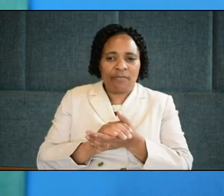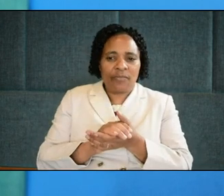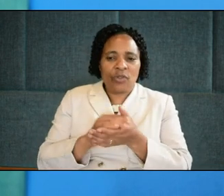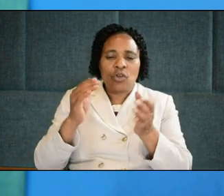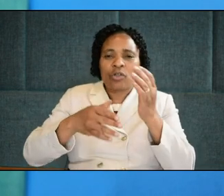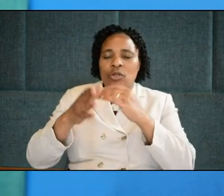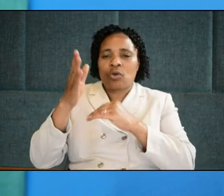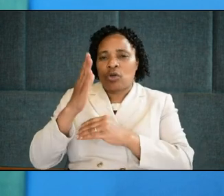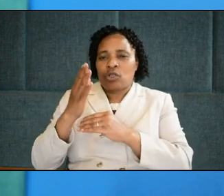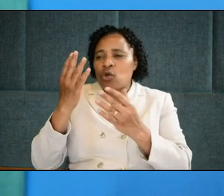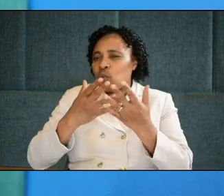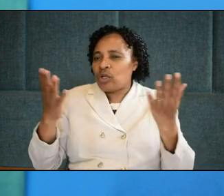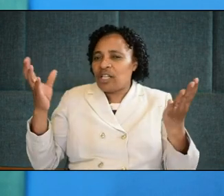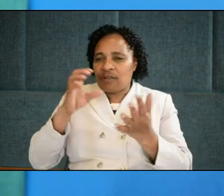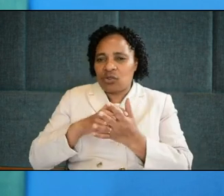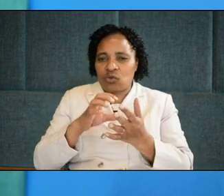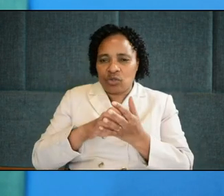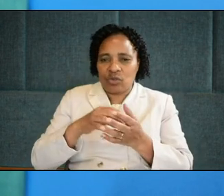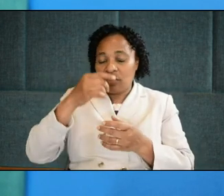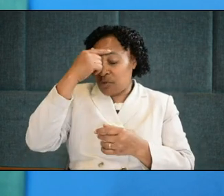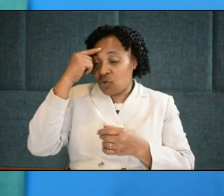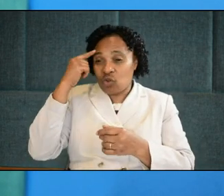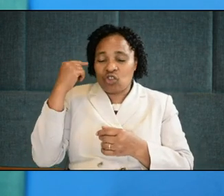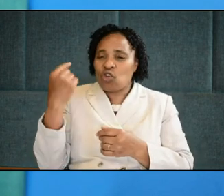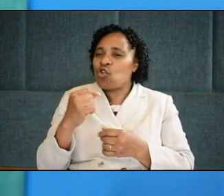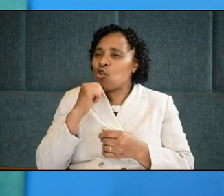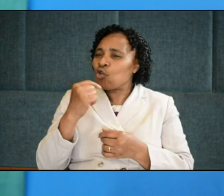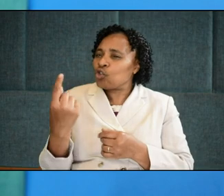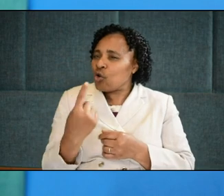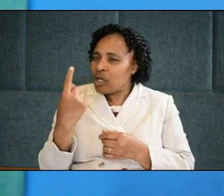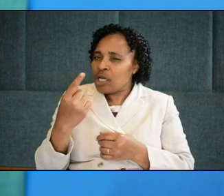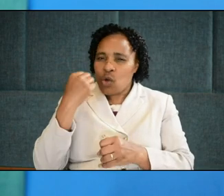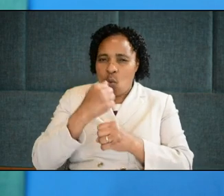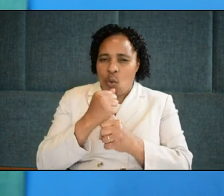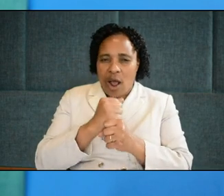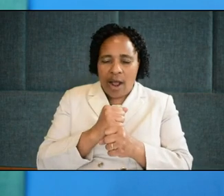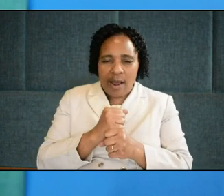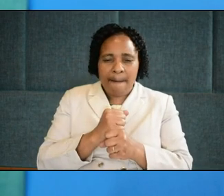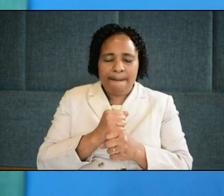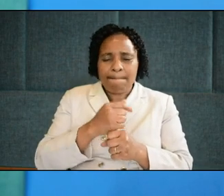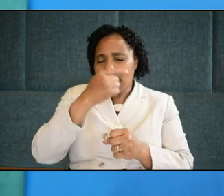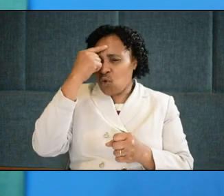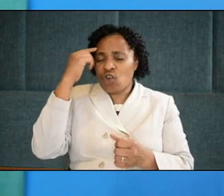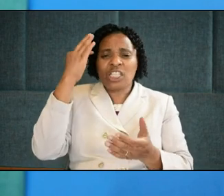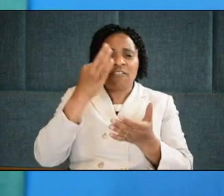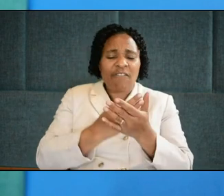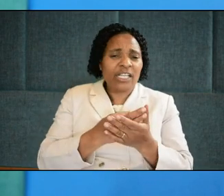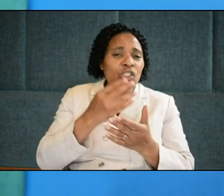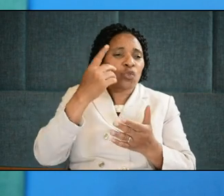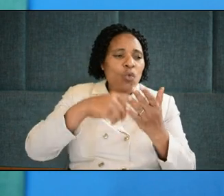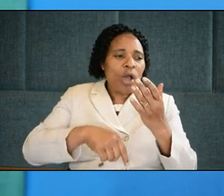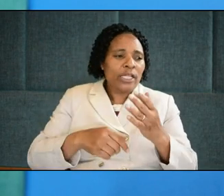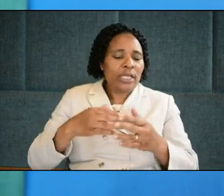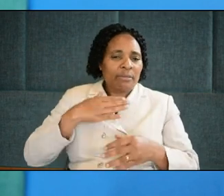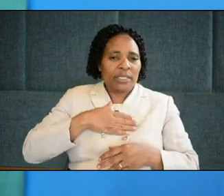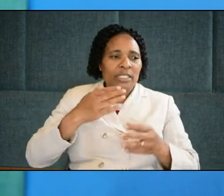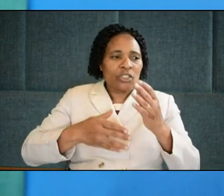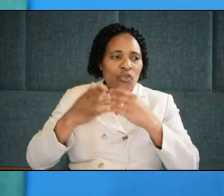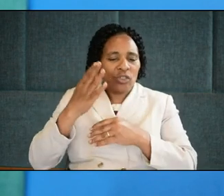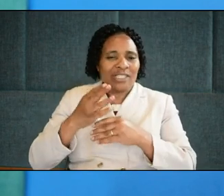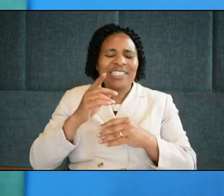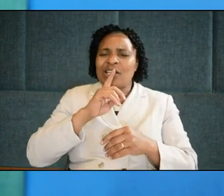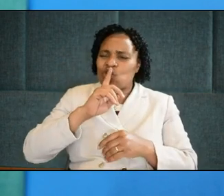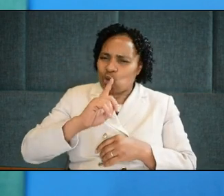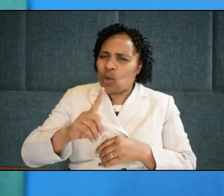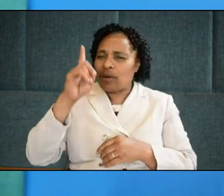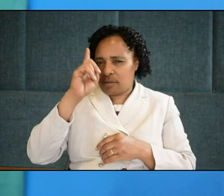in God for whatever situation, because not only will it work, because faith is what pleases God, that it's a sure bet